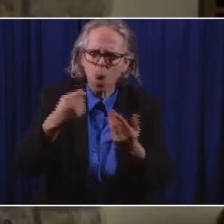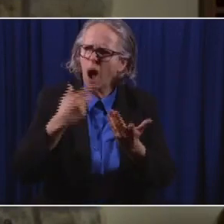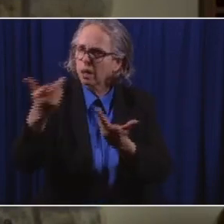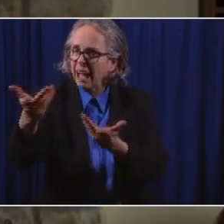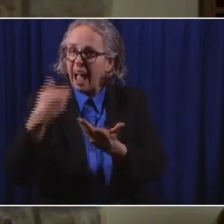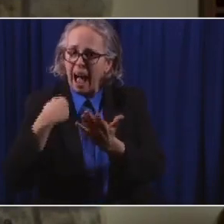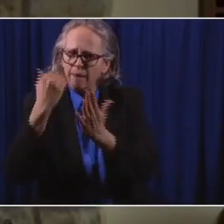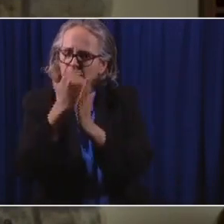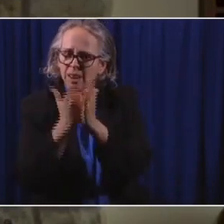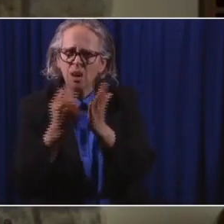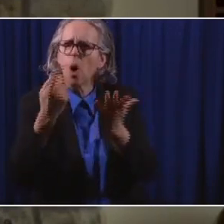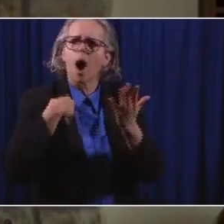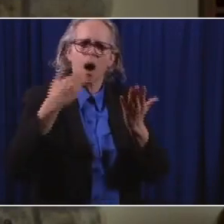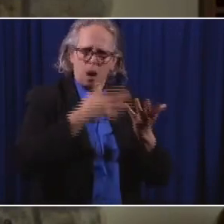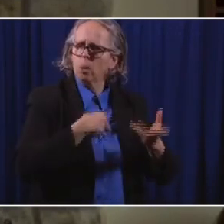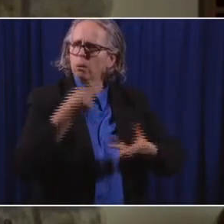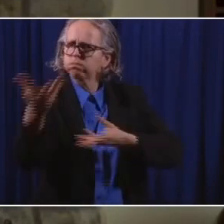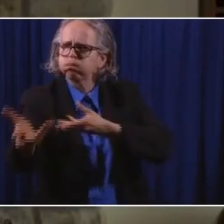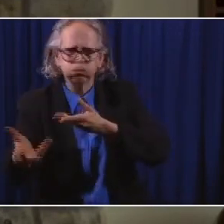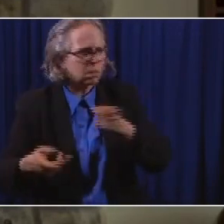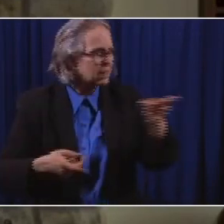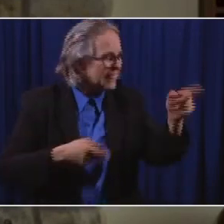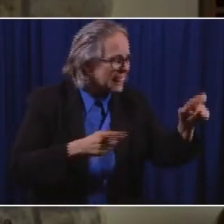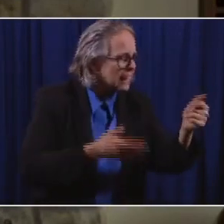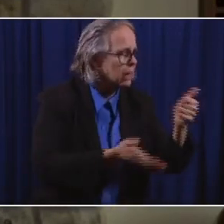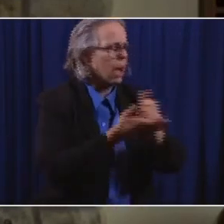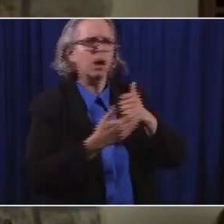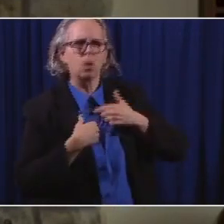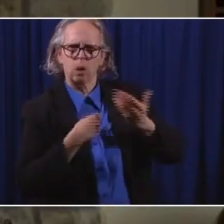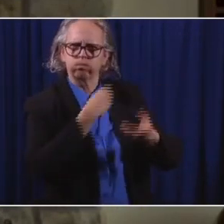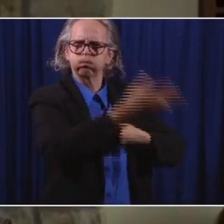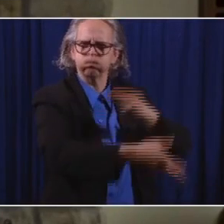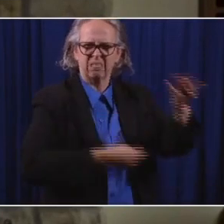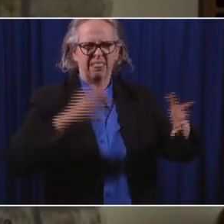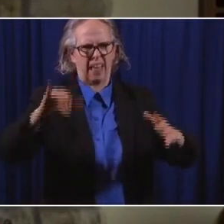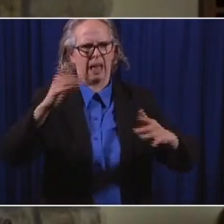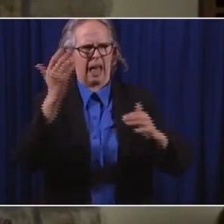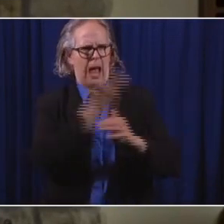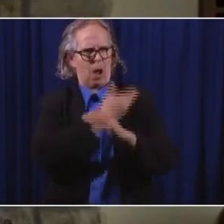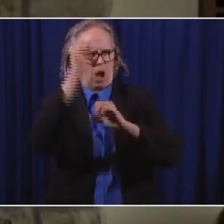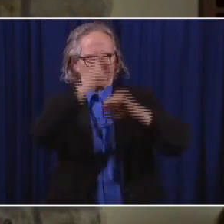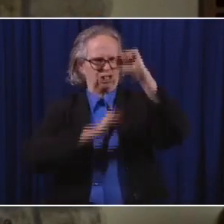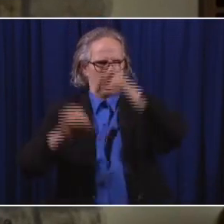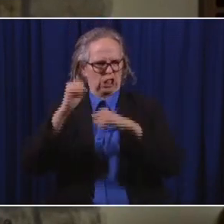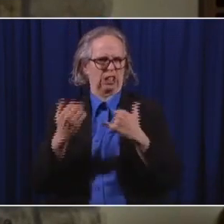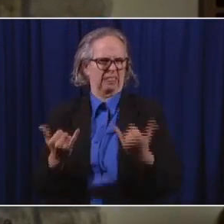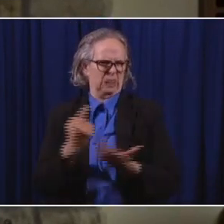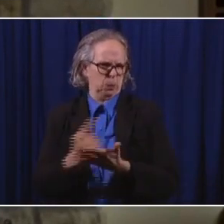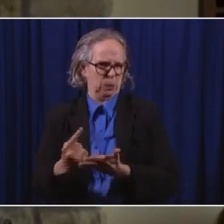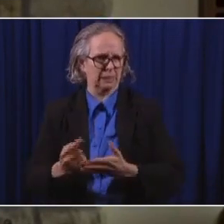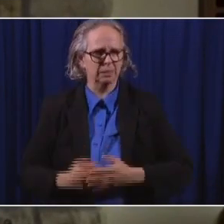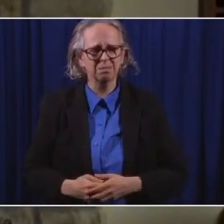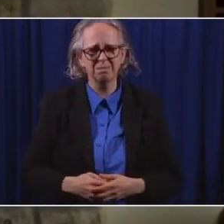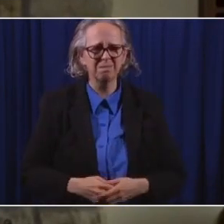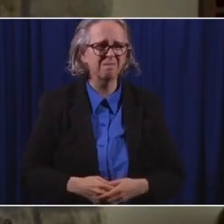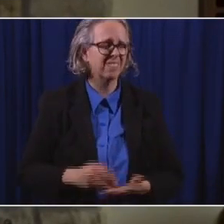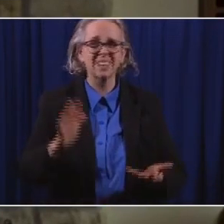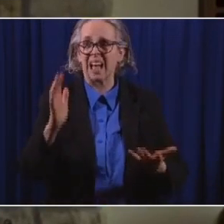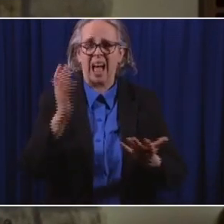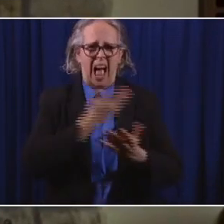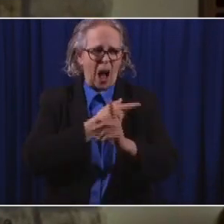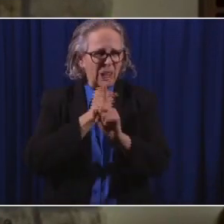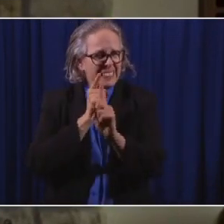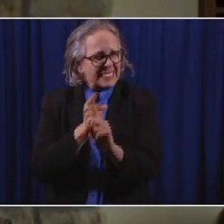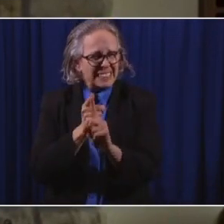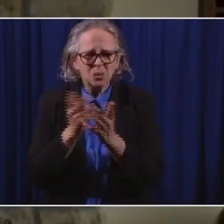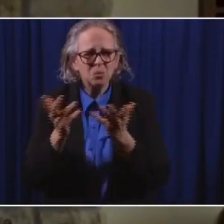home needs this. So, but really it is about getting neighbors, friends,